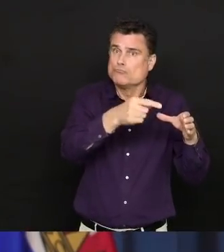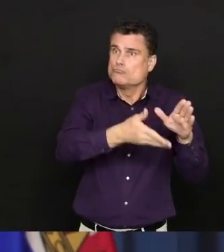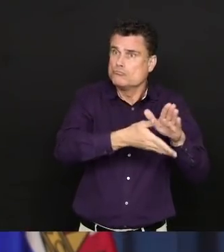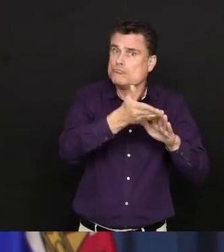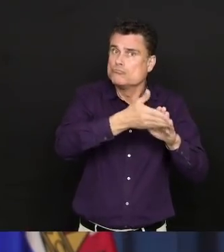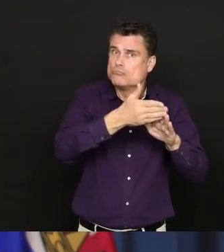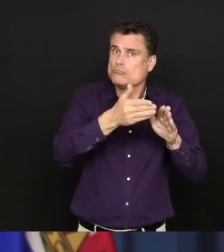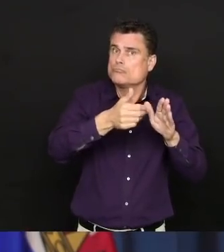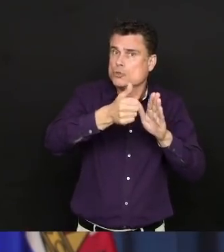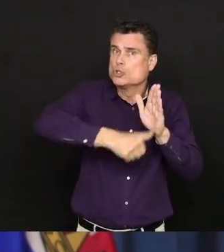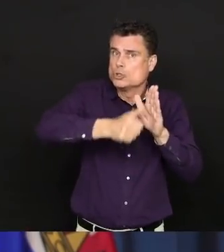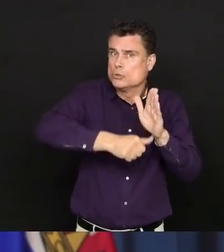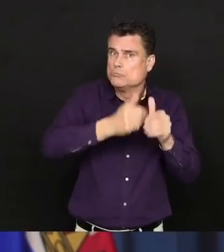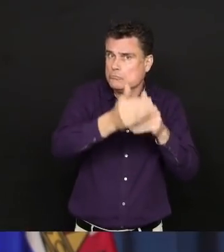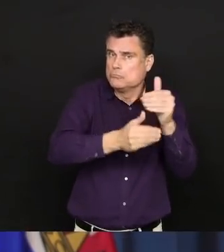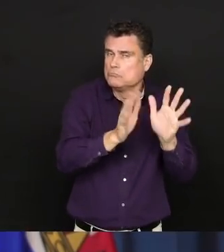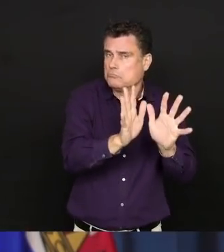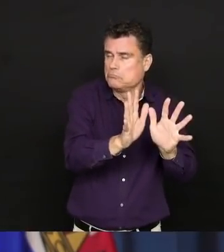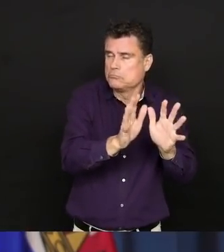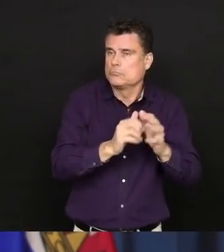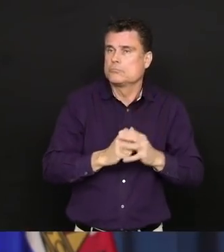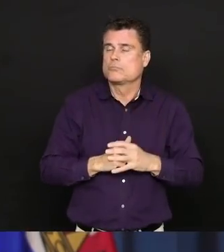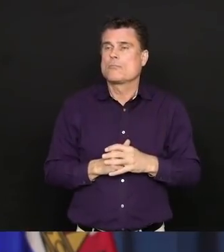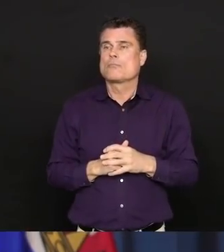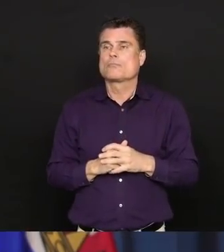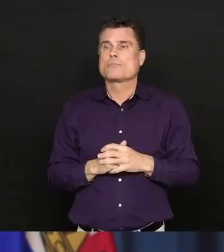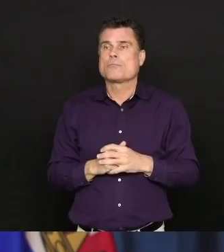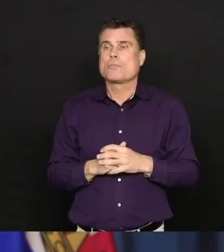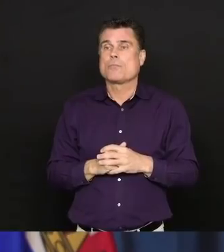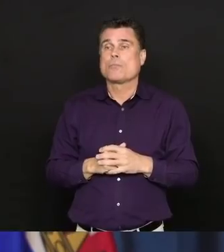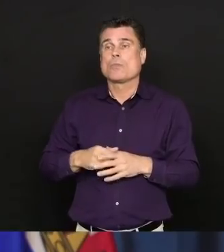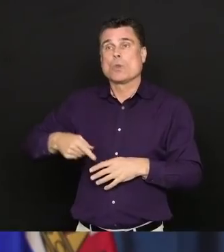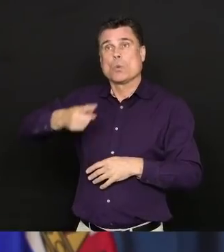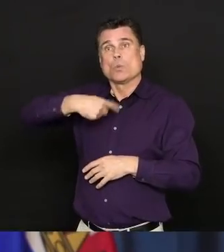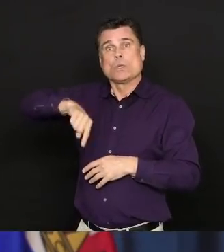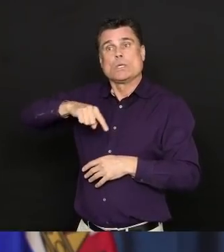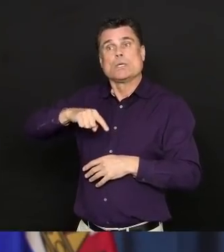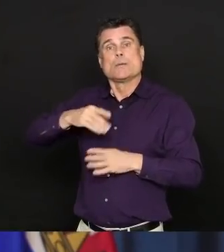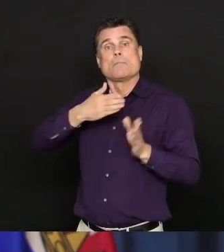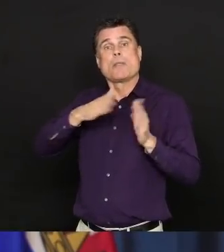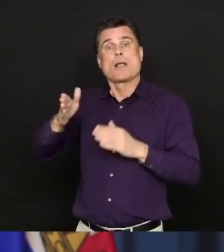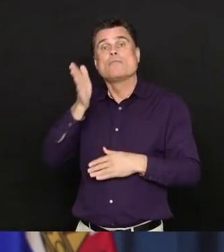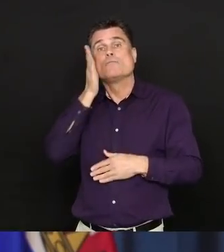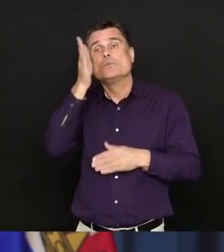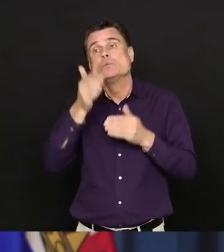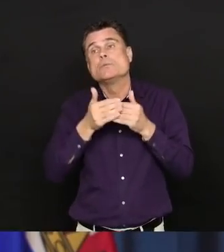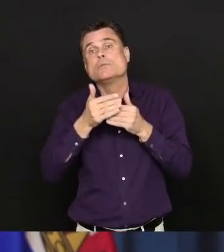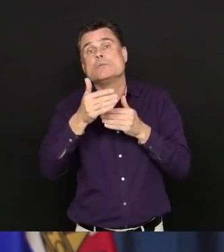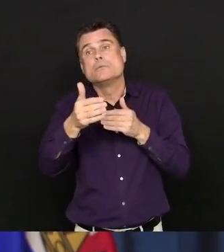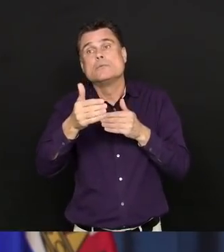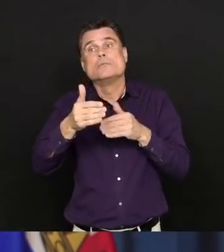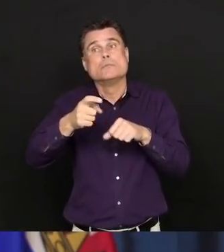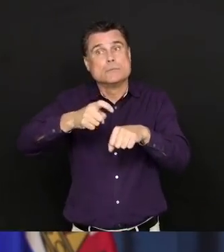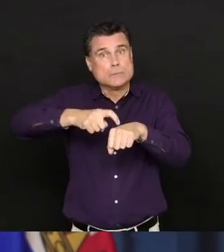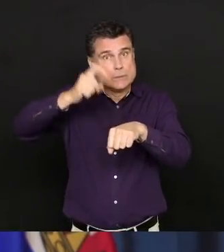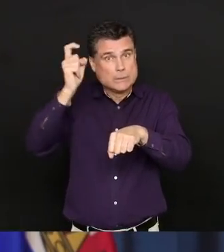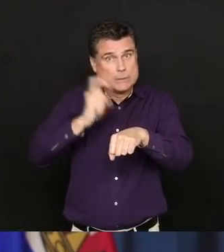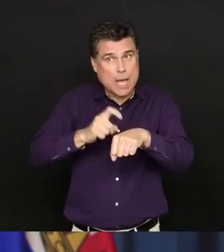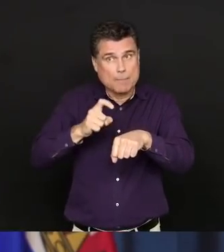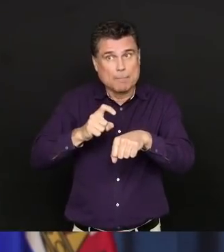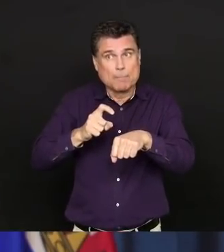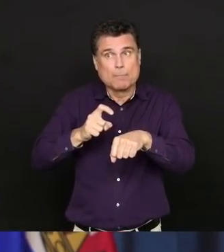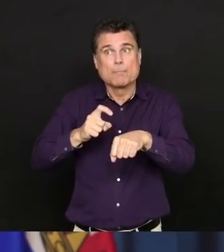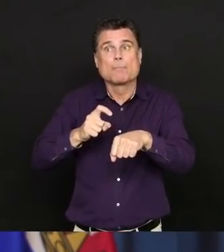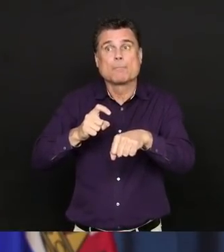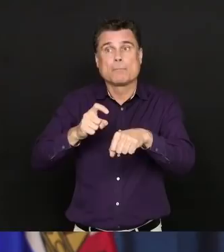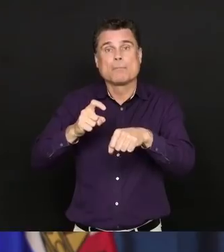facilities. And this will give us even more flexibility as we respond to increasing wait lists after we hope are